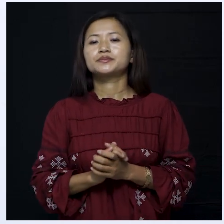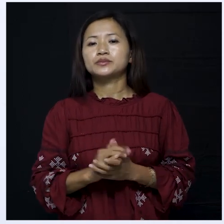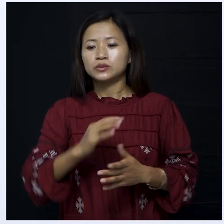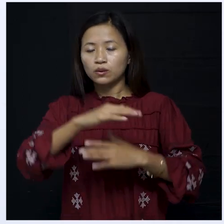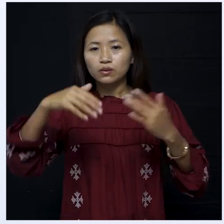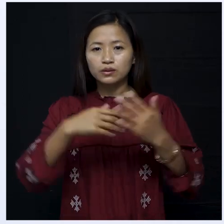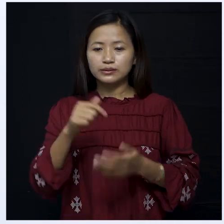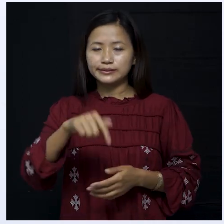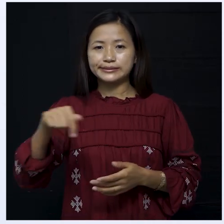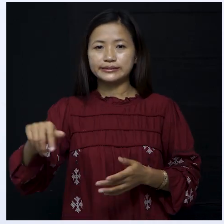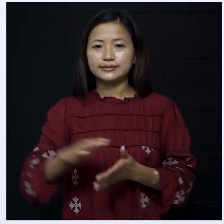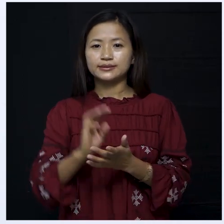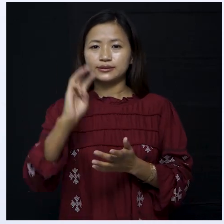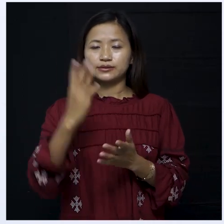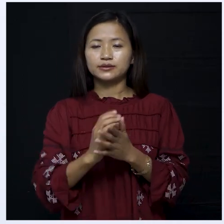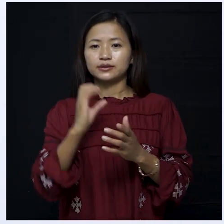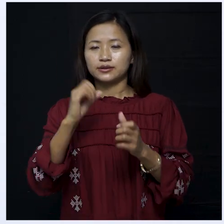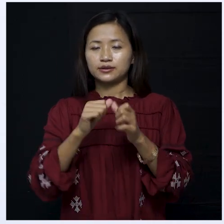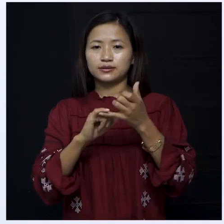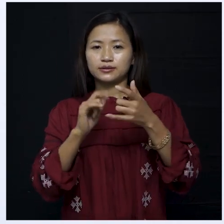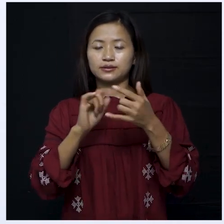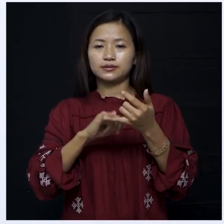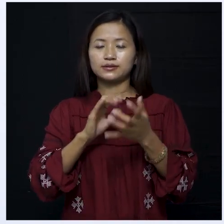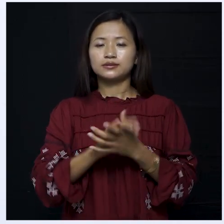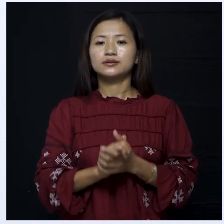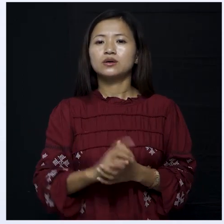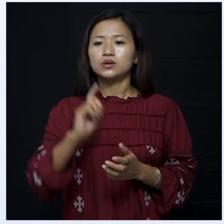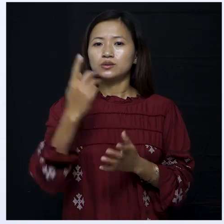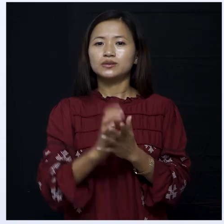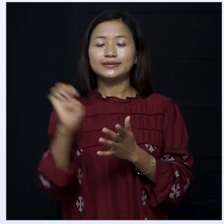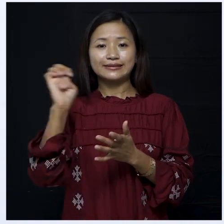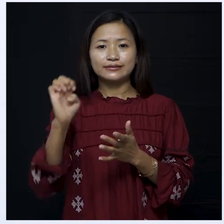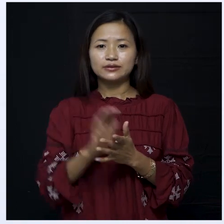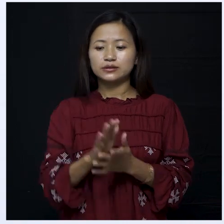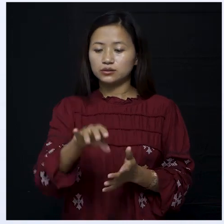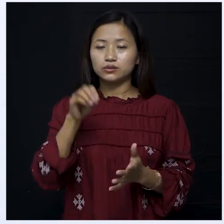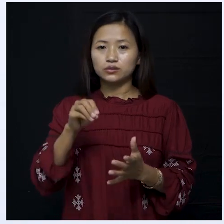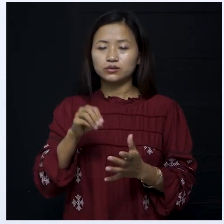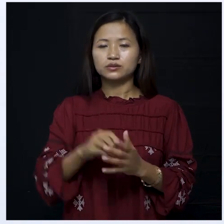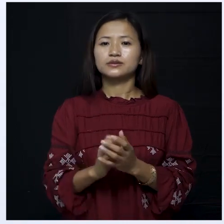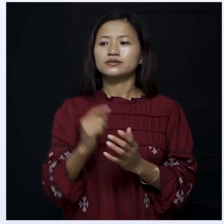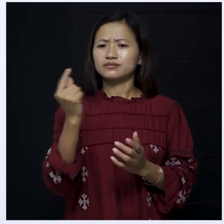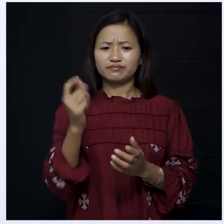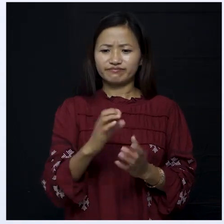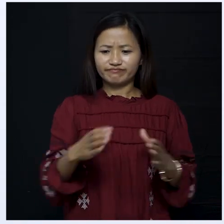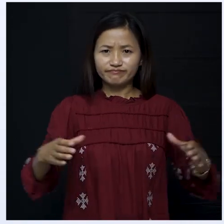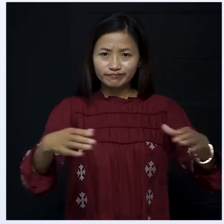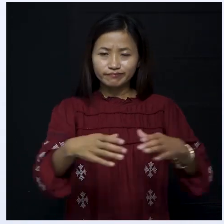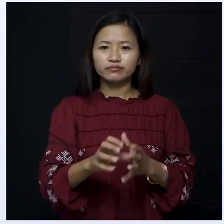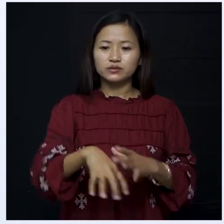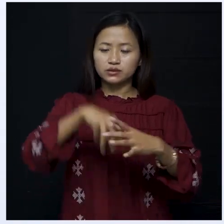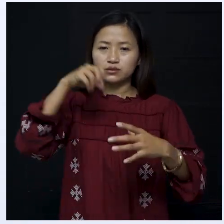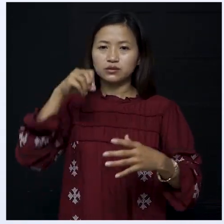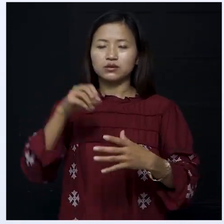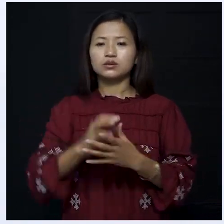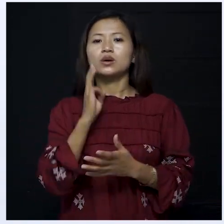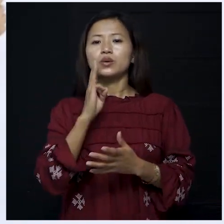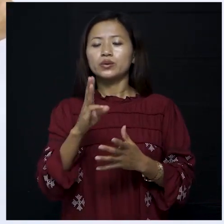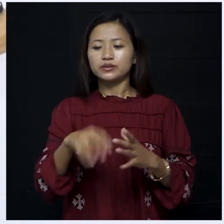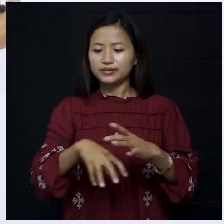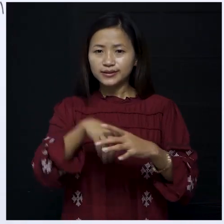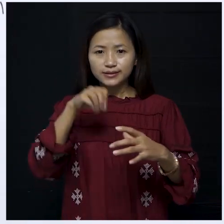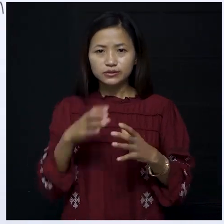all these three cases, we have only one event, took the trash out, take the trash out, will take the trash out.